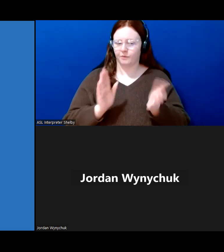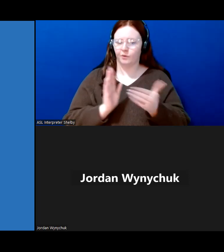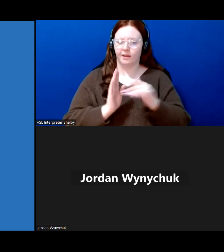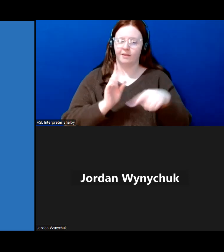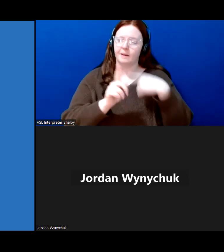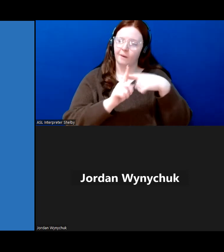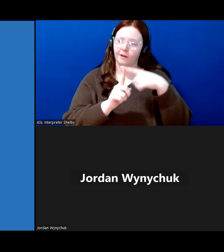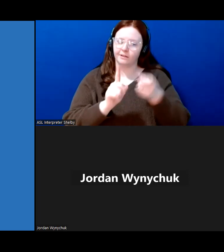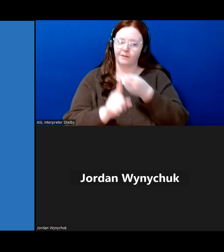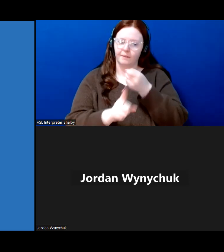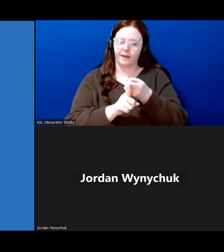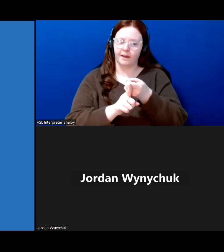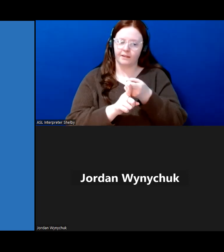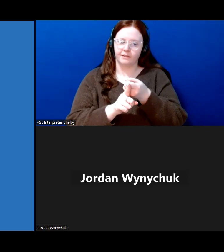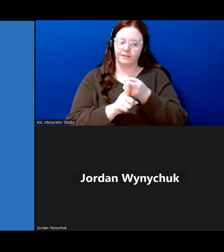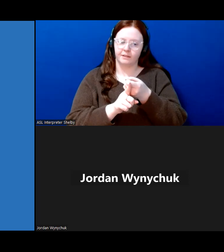of having a